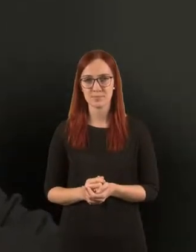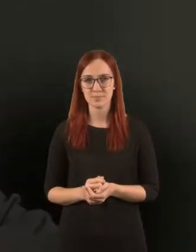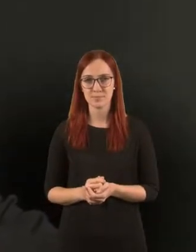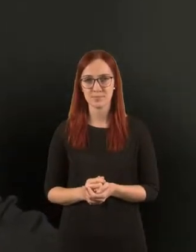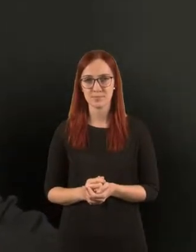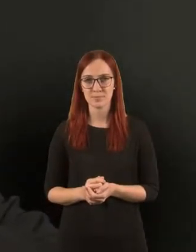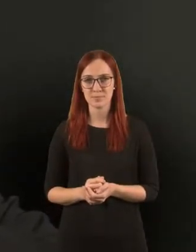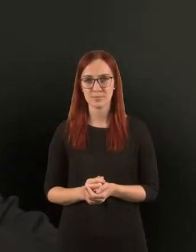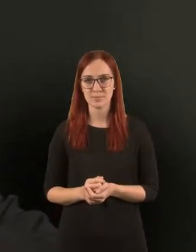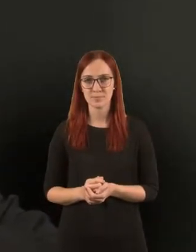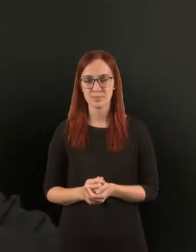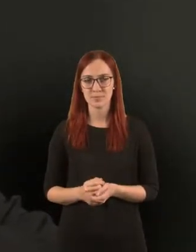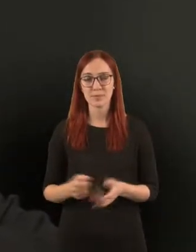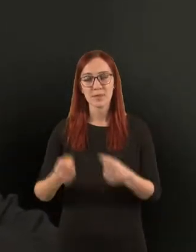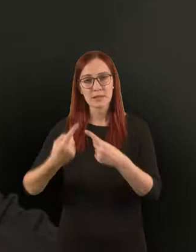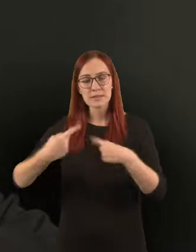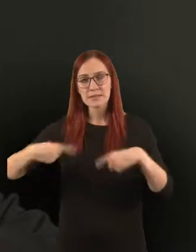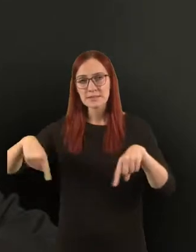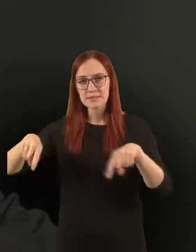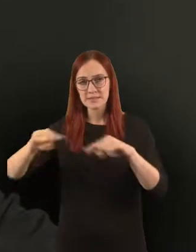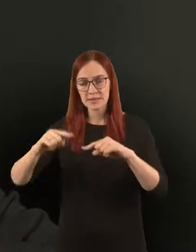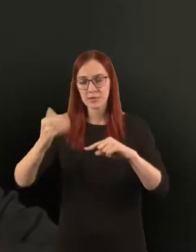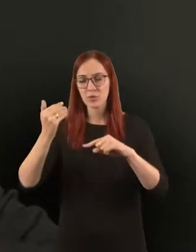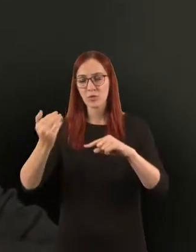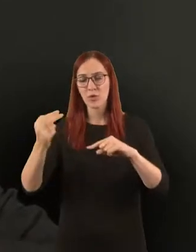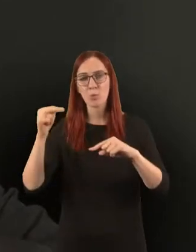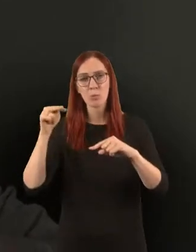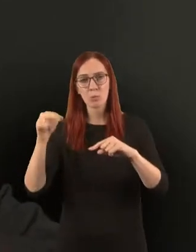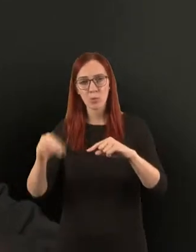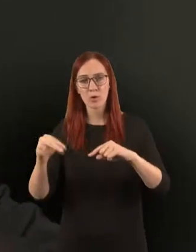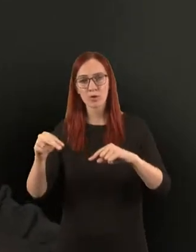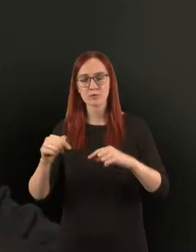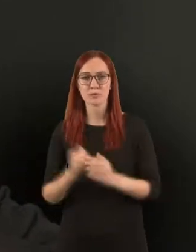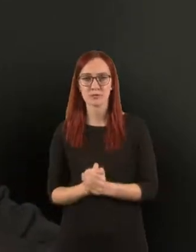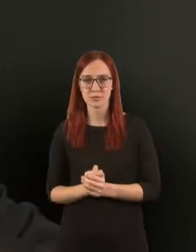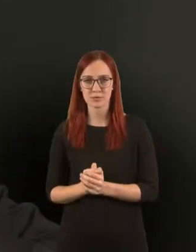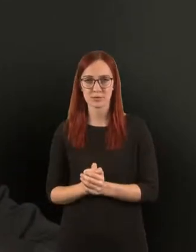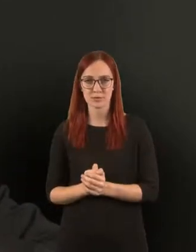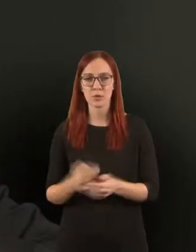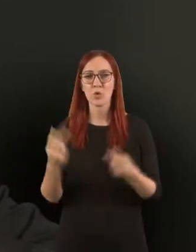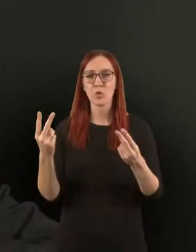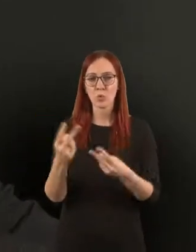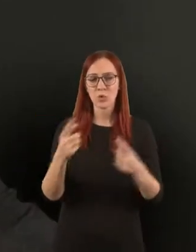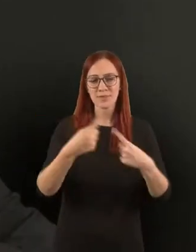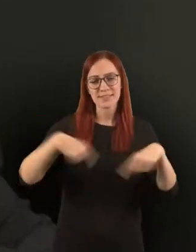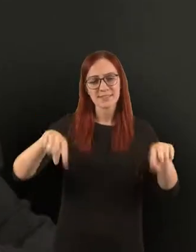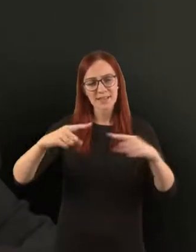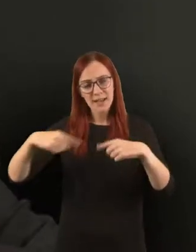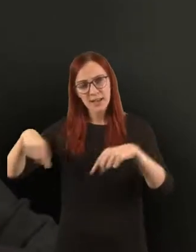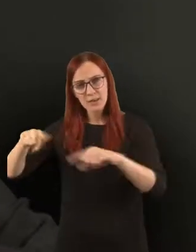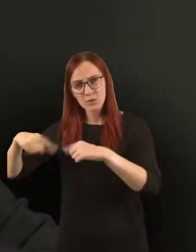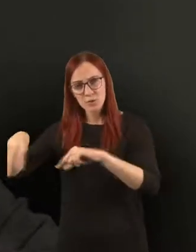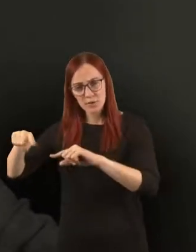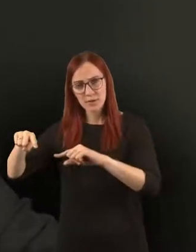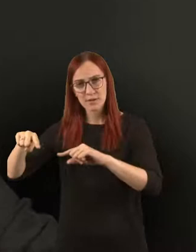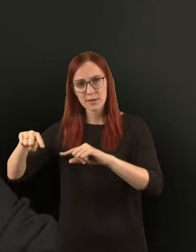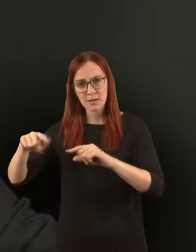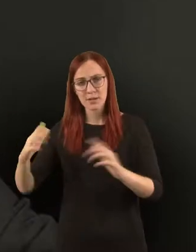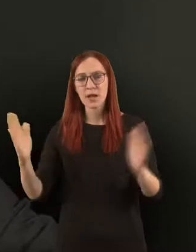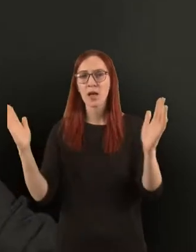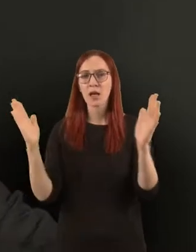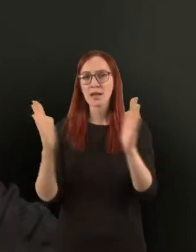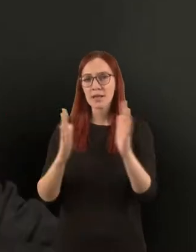sectors, different sectors, to the carbon neutrality goals. And we will have several interactions with the